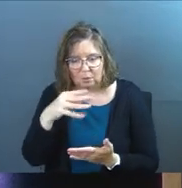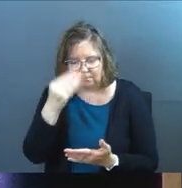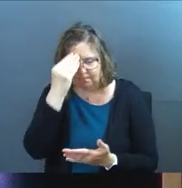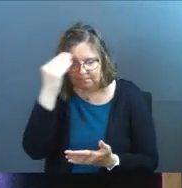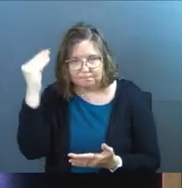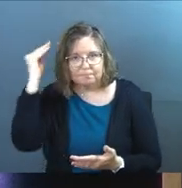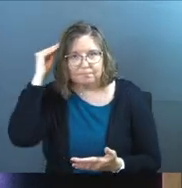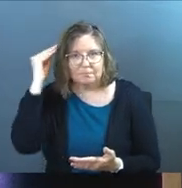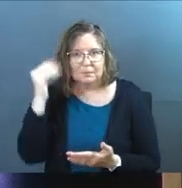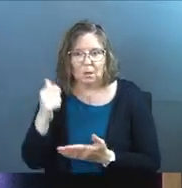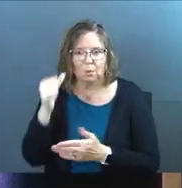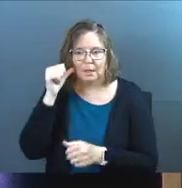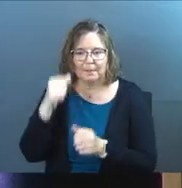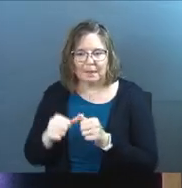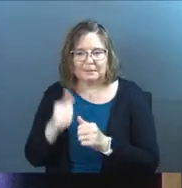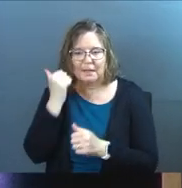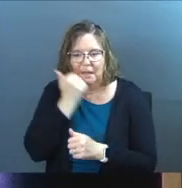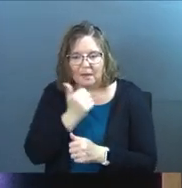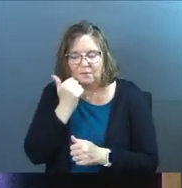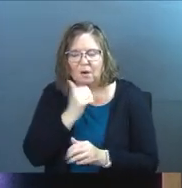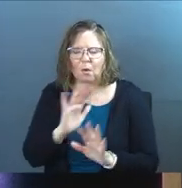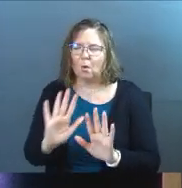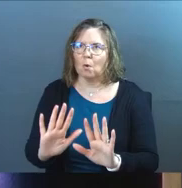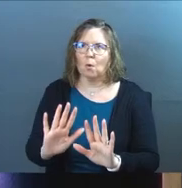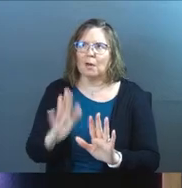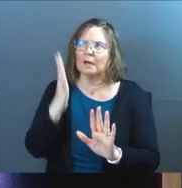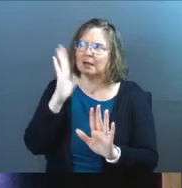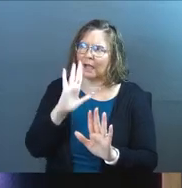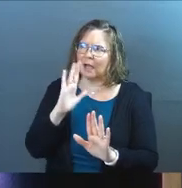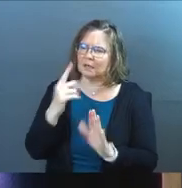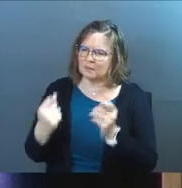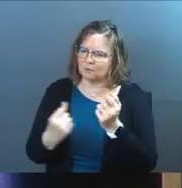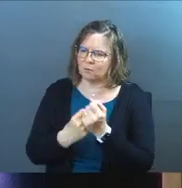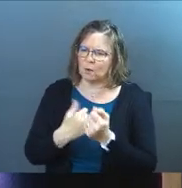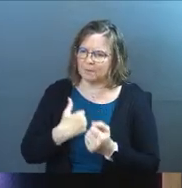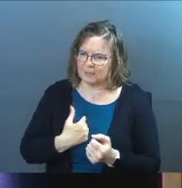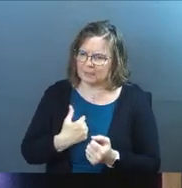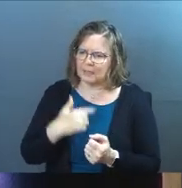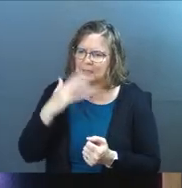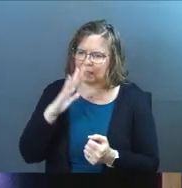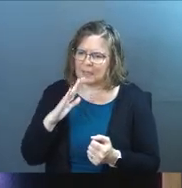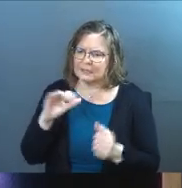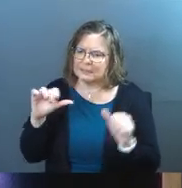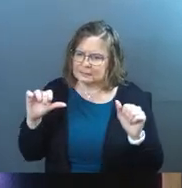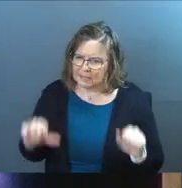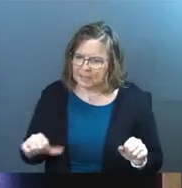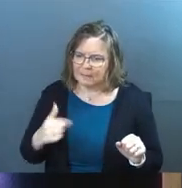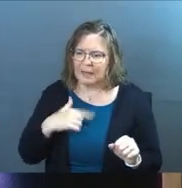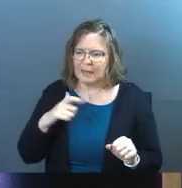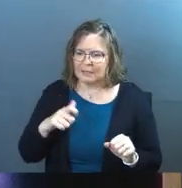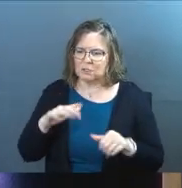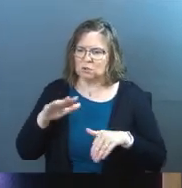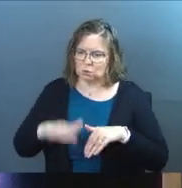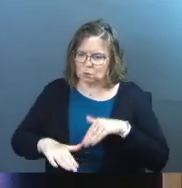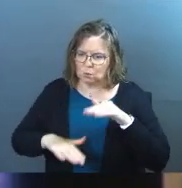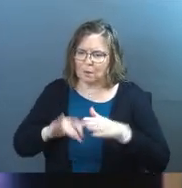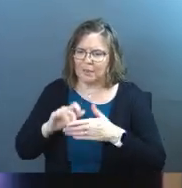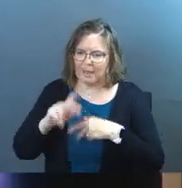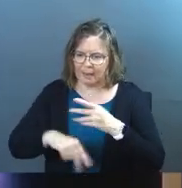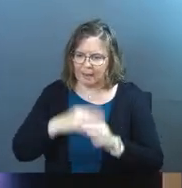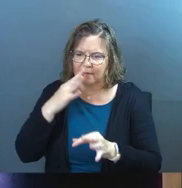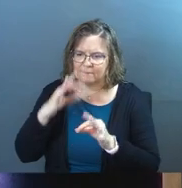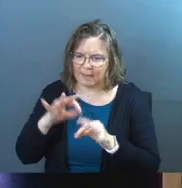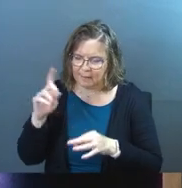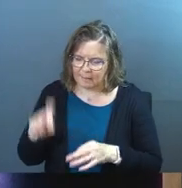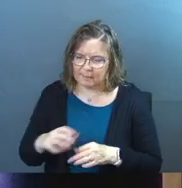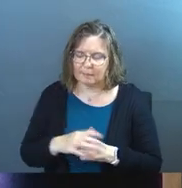need something that reminds us every single day, no, wait a second, God is for me and God is able and I need to walk in that kind of